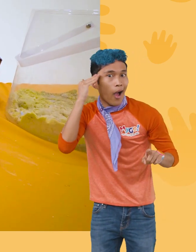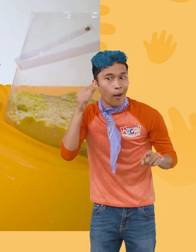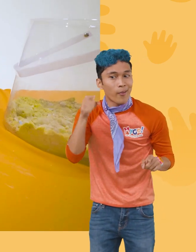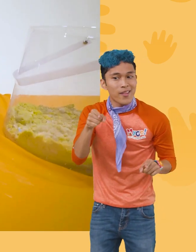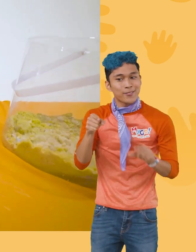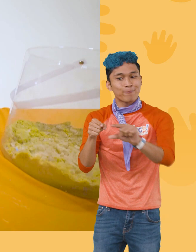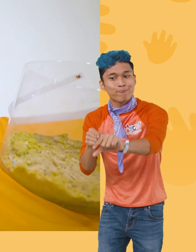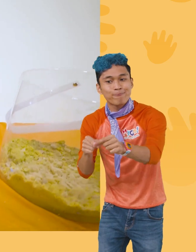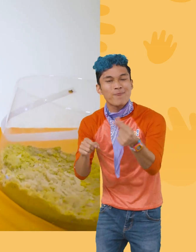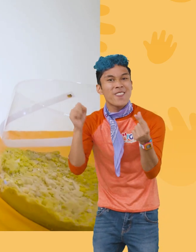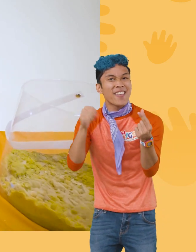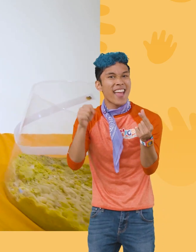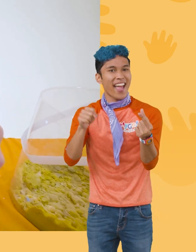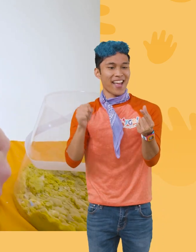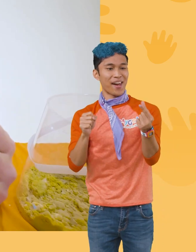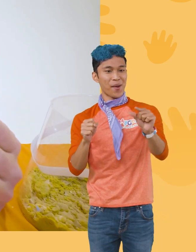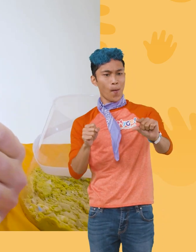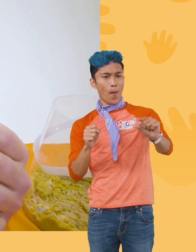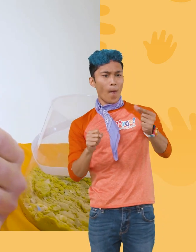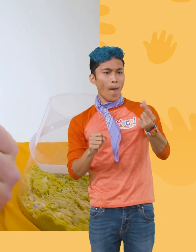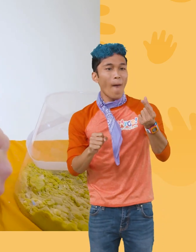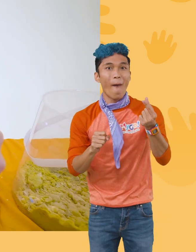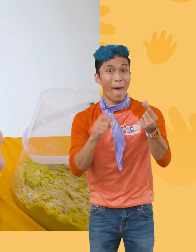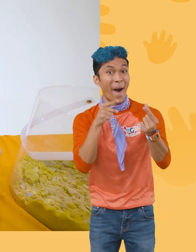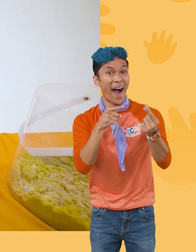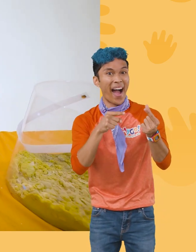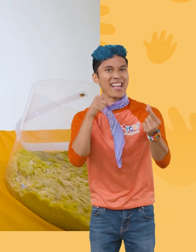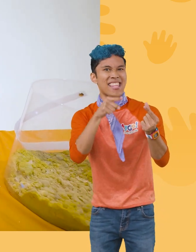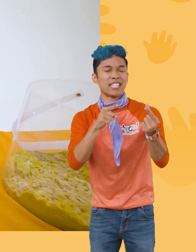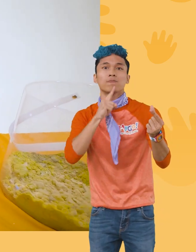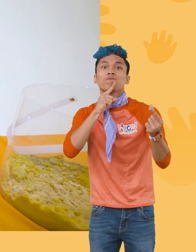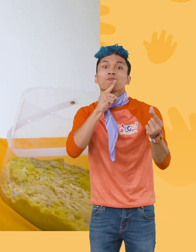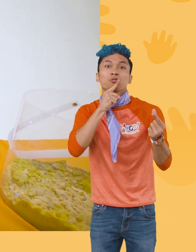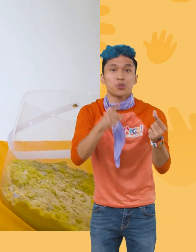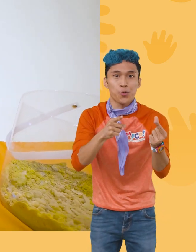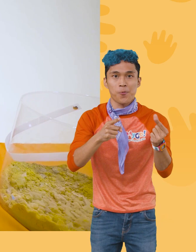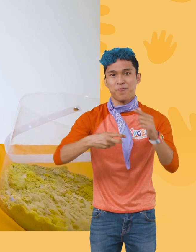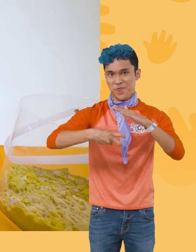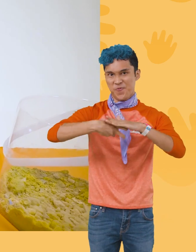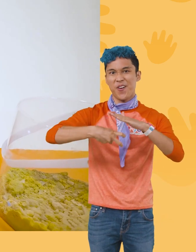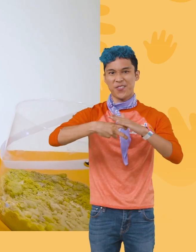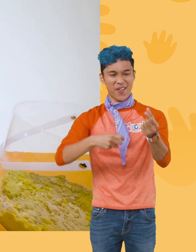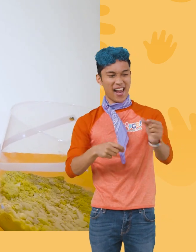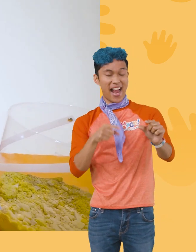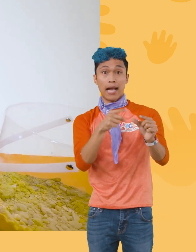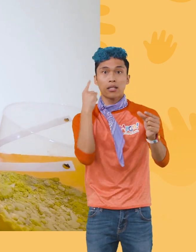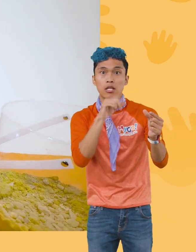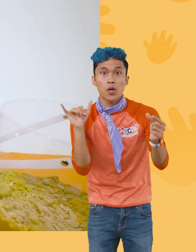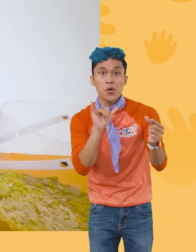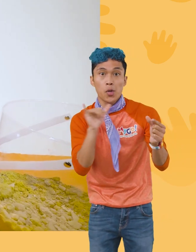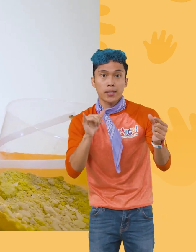this is. Yeah. Whoa. This for sure is a fossil. That looks